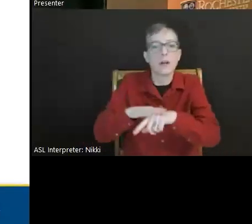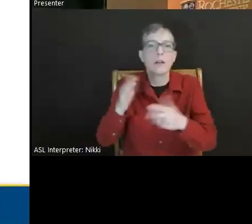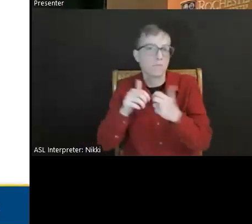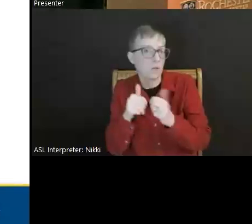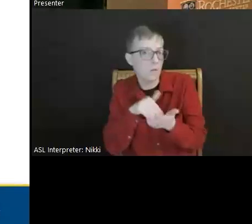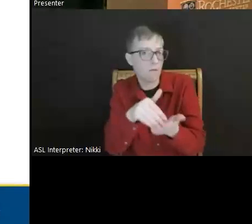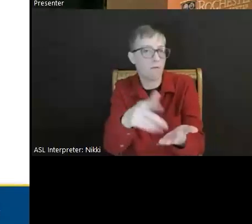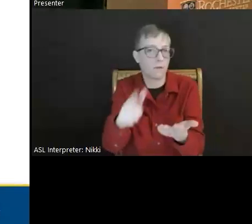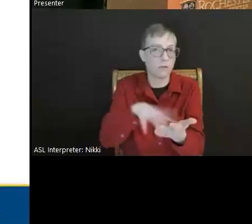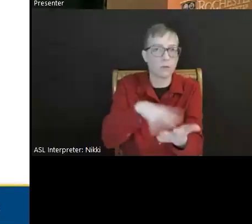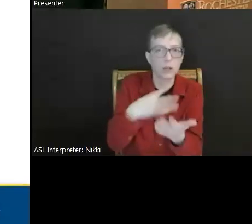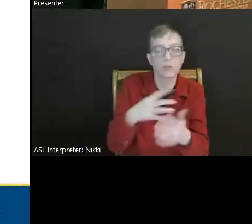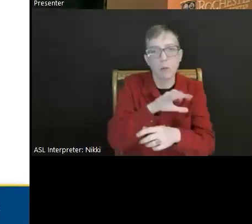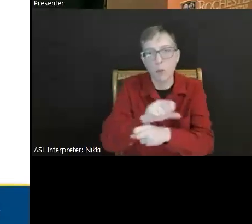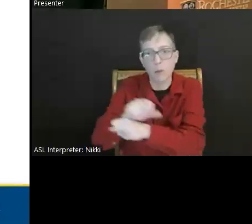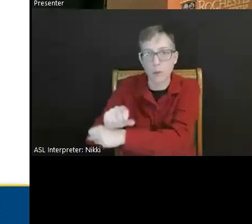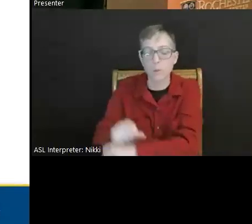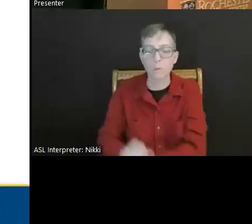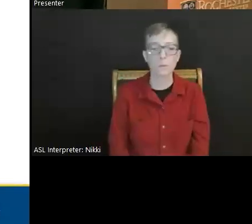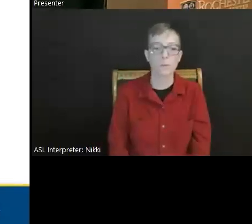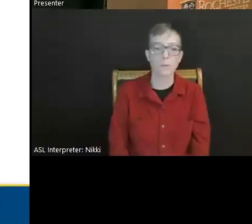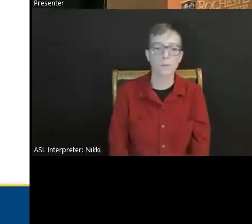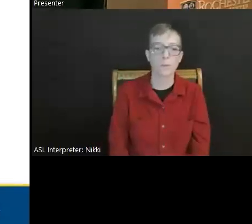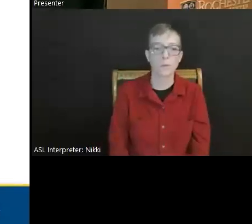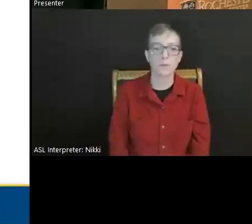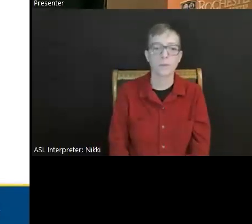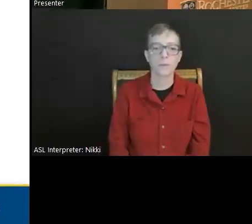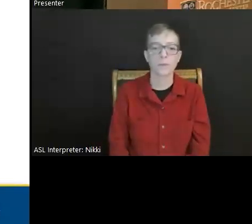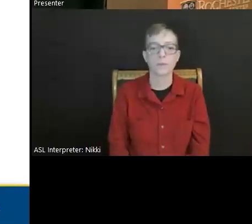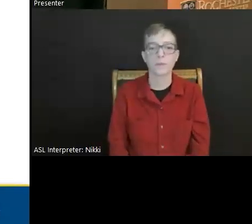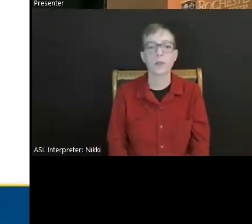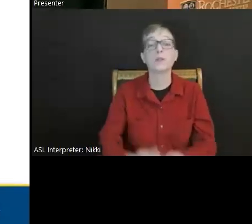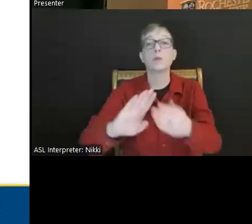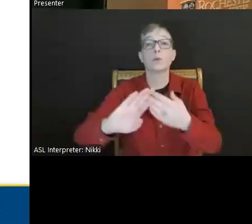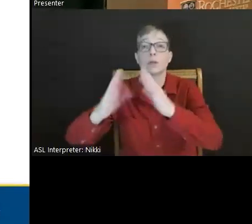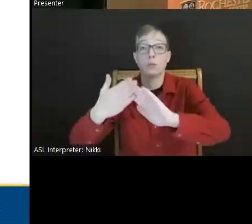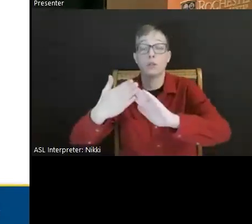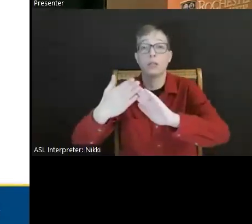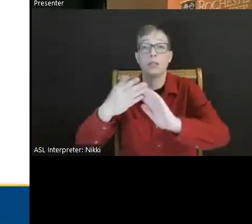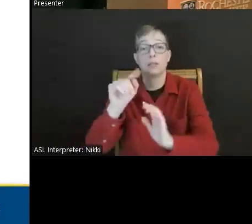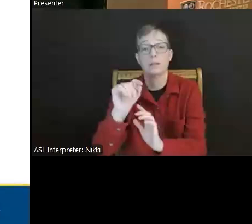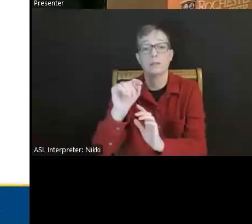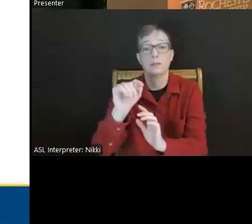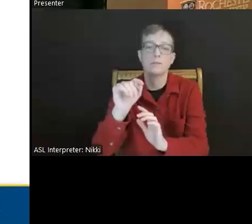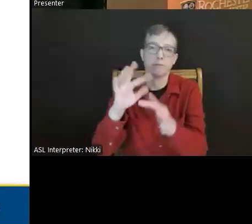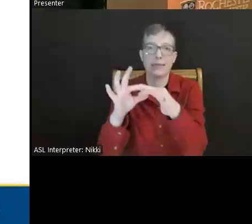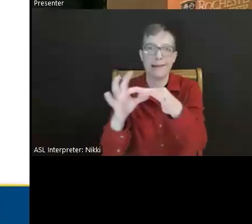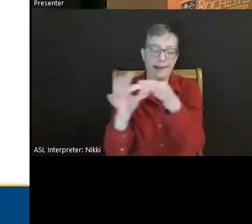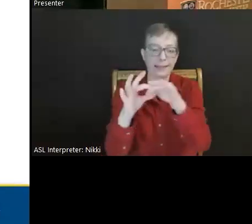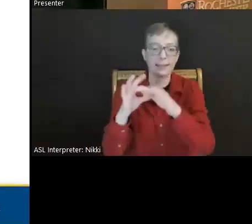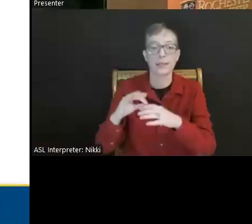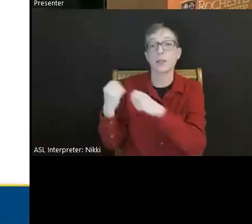You'll notice the relationship between Community Ties and Strong Ties Clinic is bidirectional. The goal